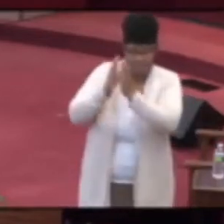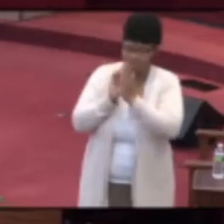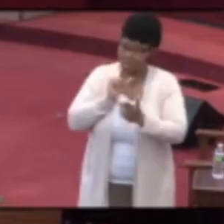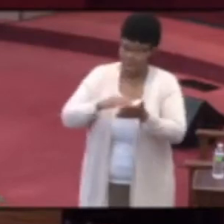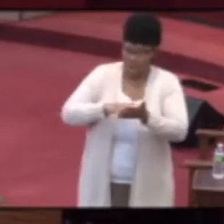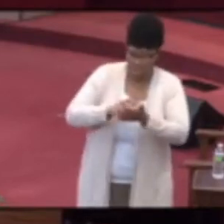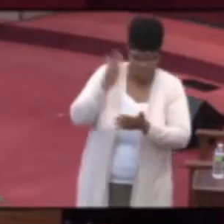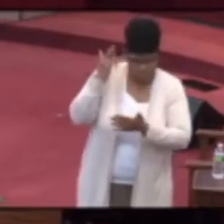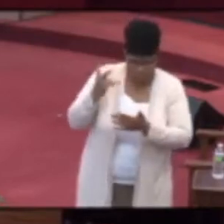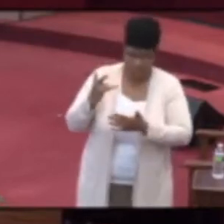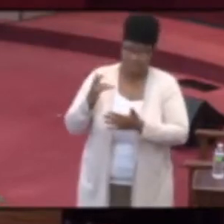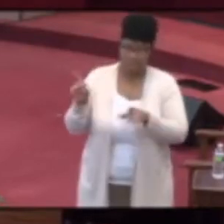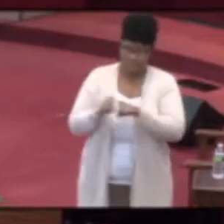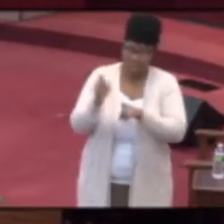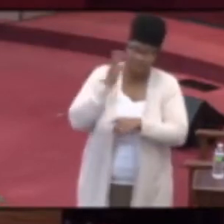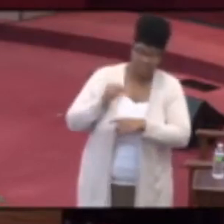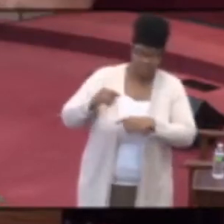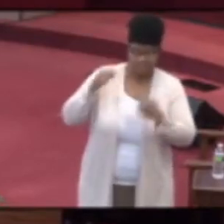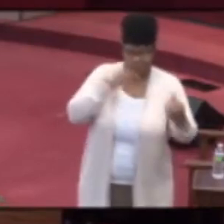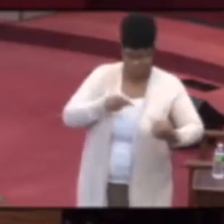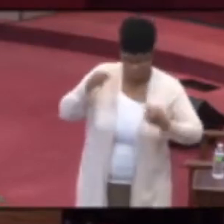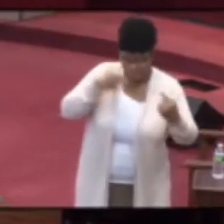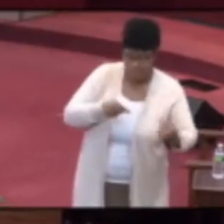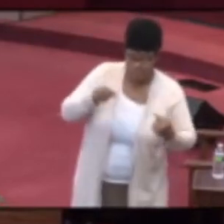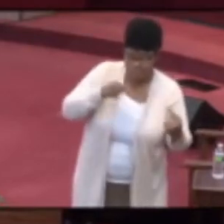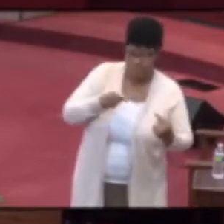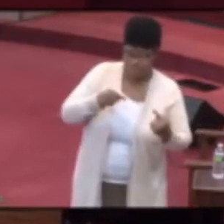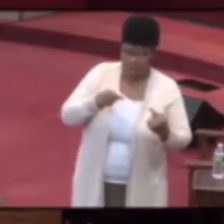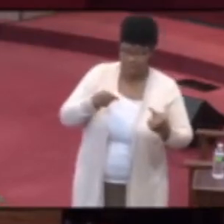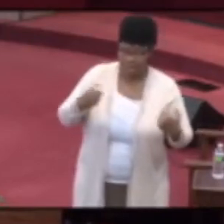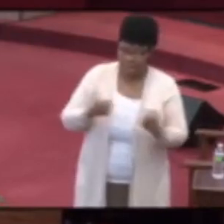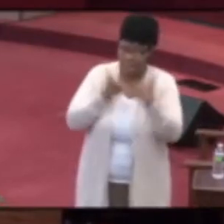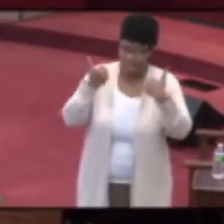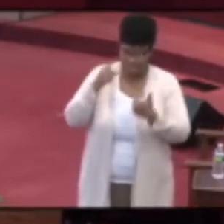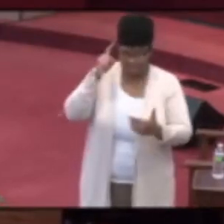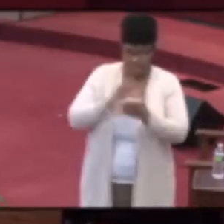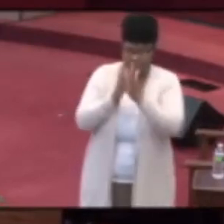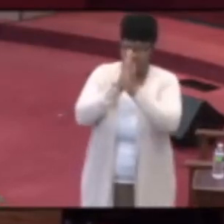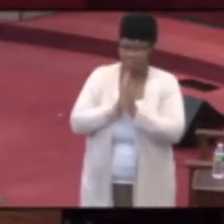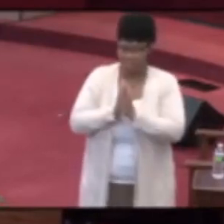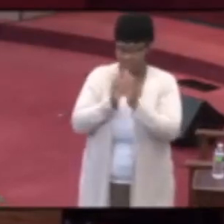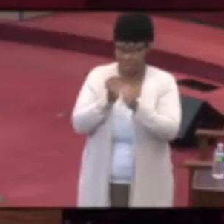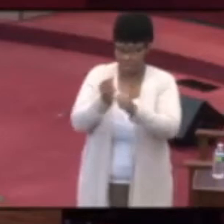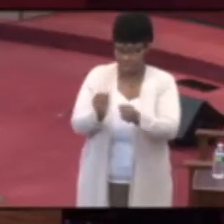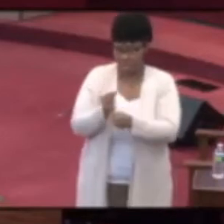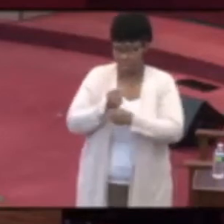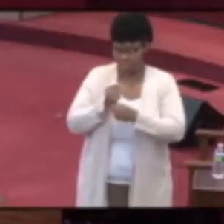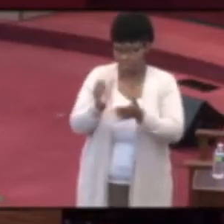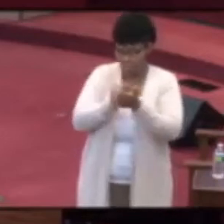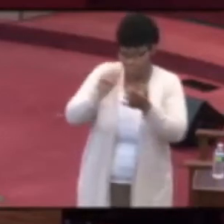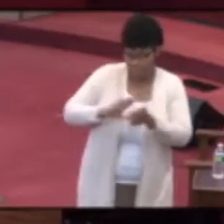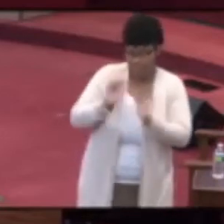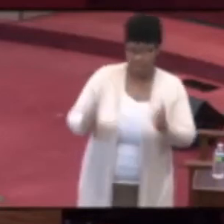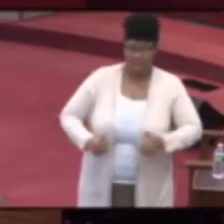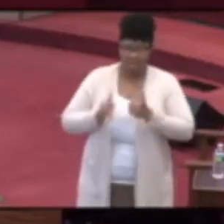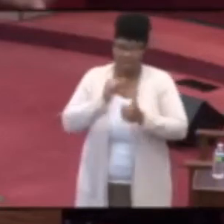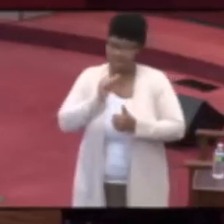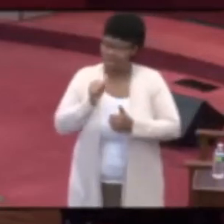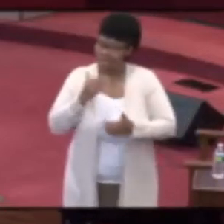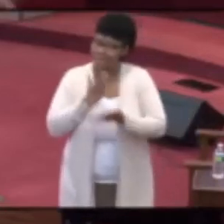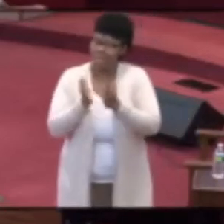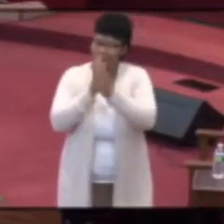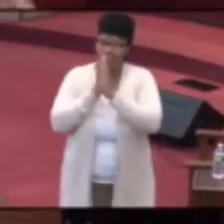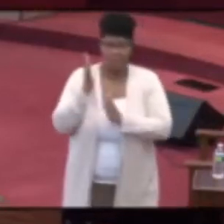it comes some issues and battles that you thought your prayers would have eliminated for you. You don't walk away from prayer